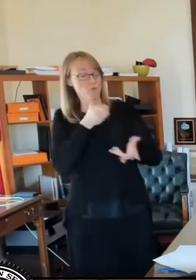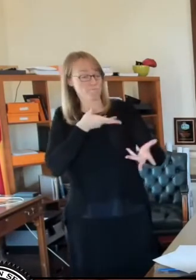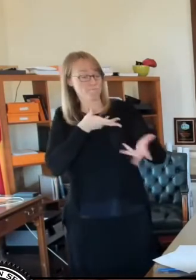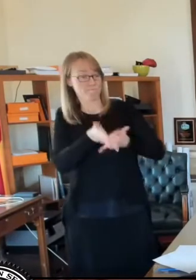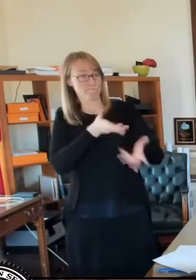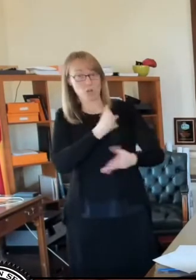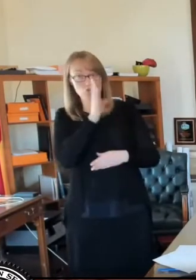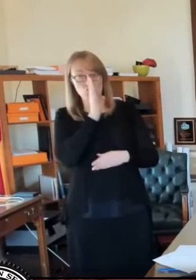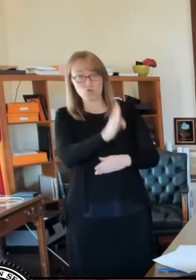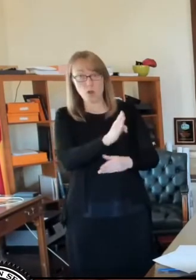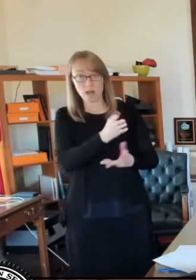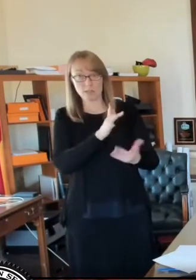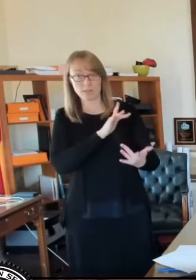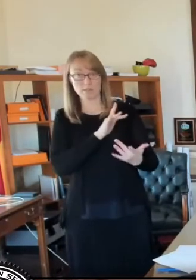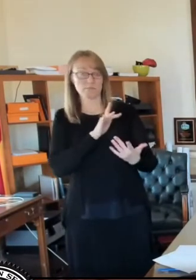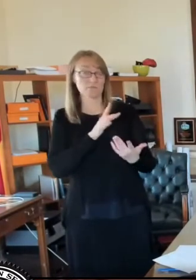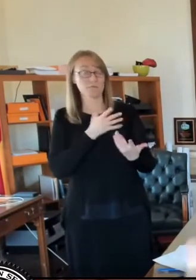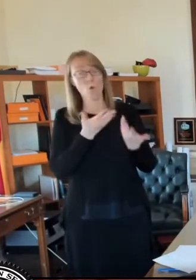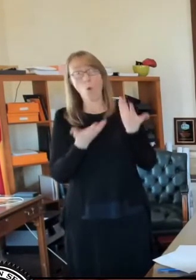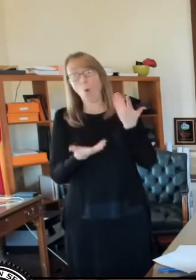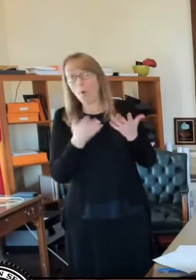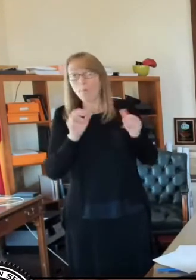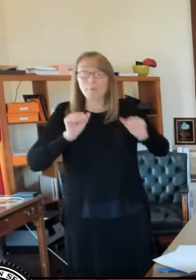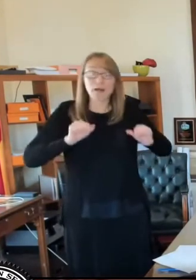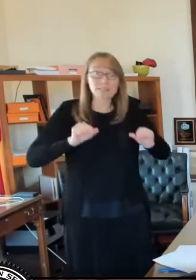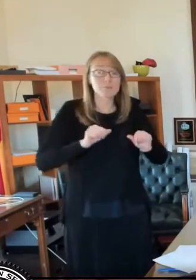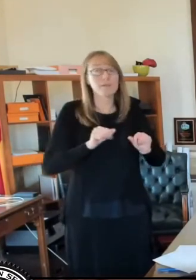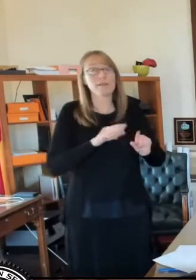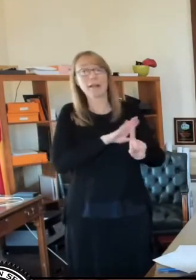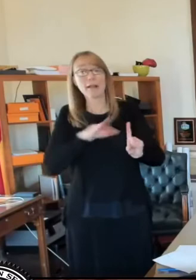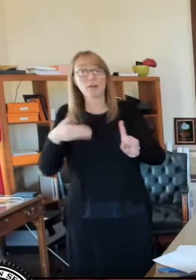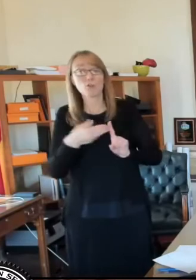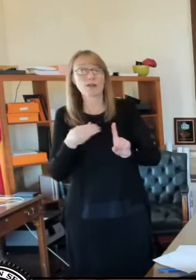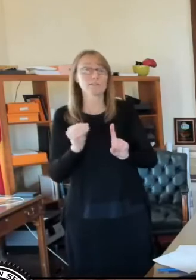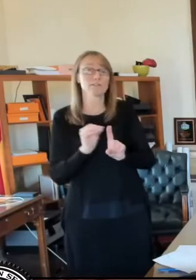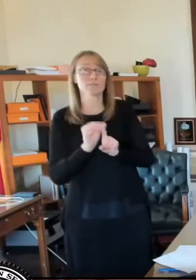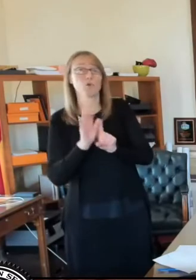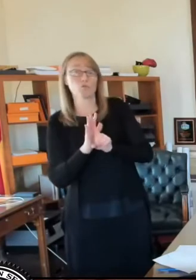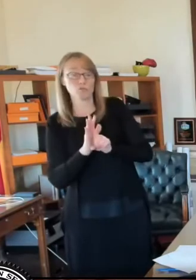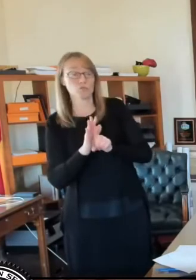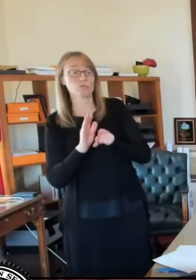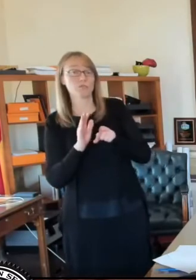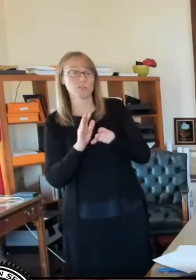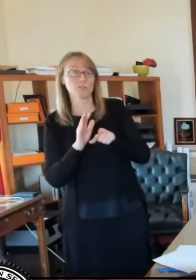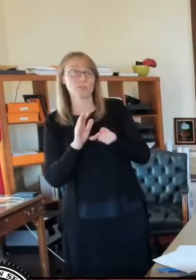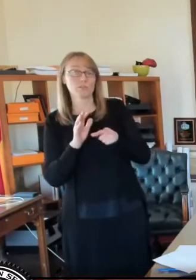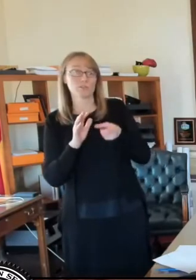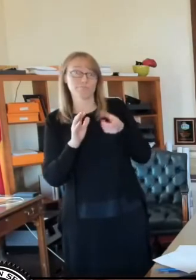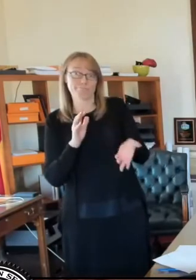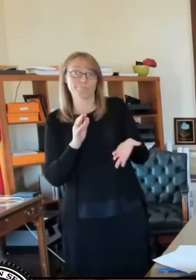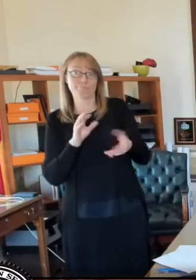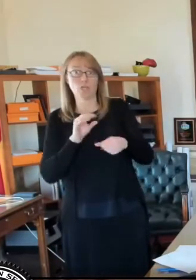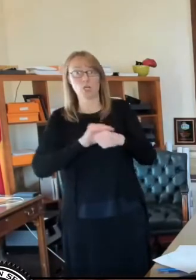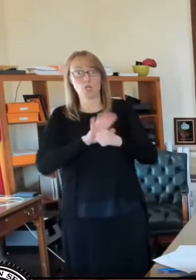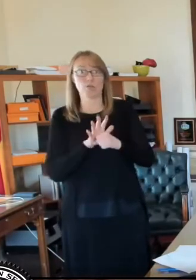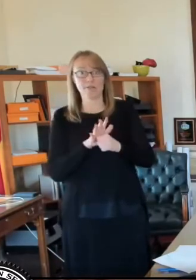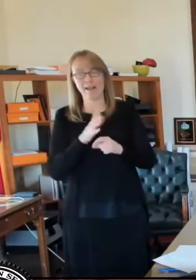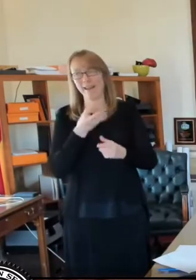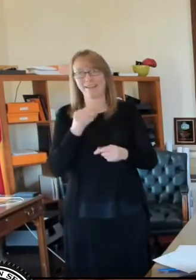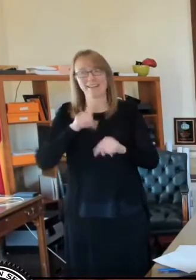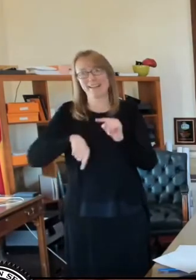direct or indirect exposure to COVID-2 and are unable to work from home. Well, obviously, if you work in a hospital, you're unable to work from